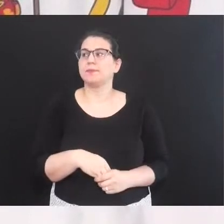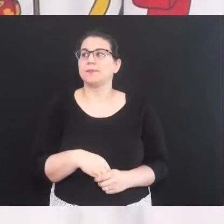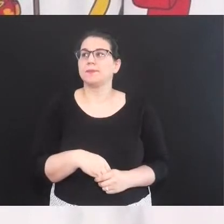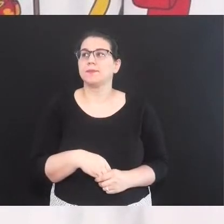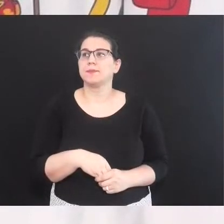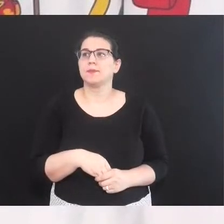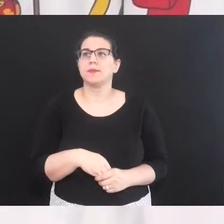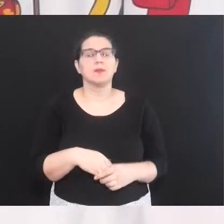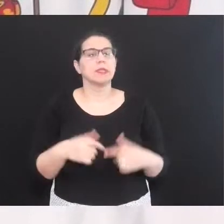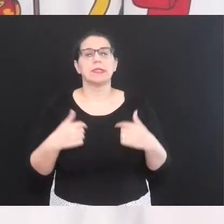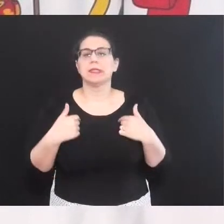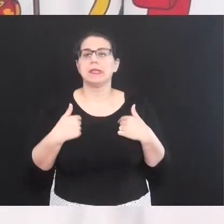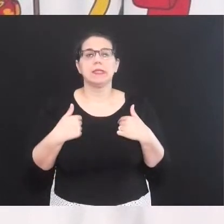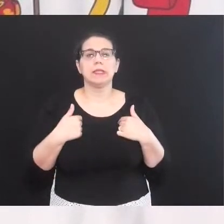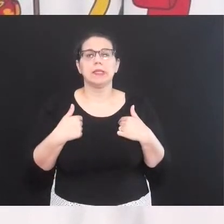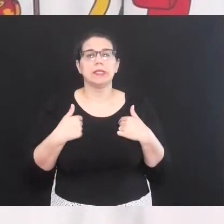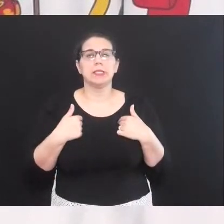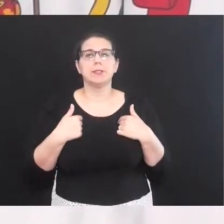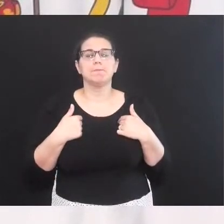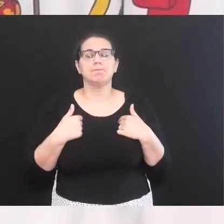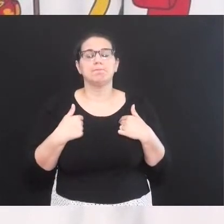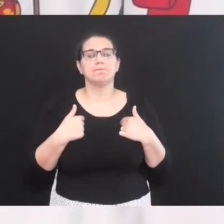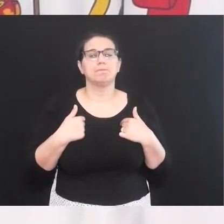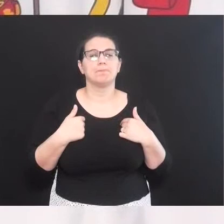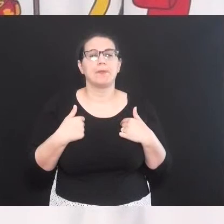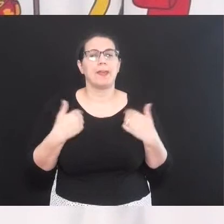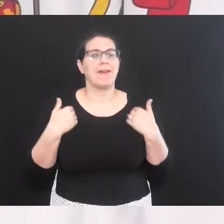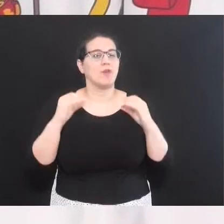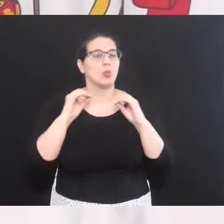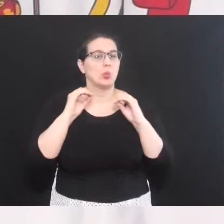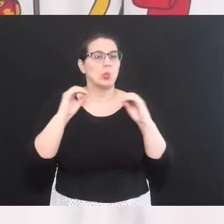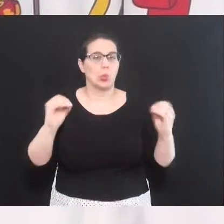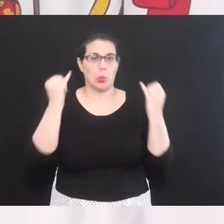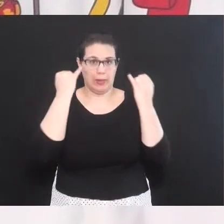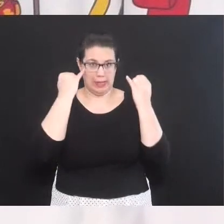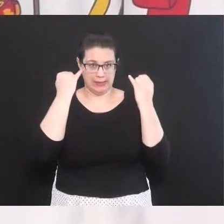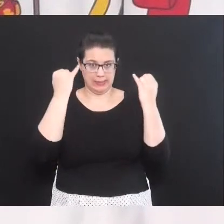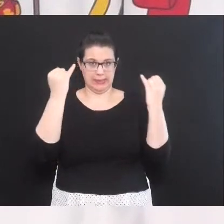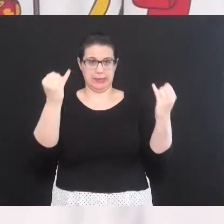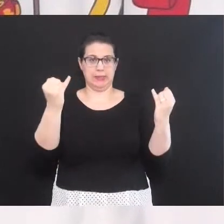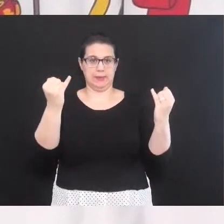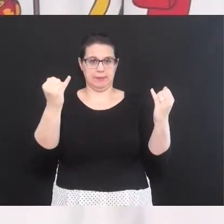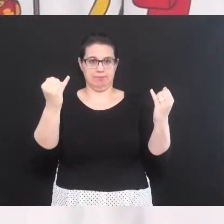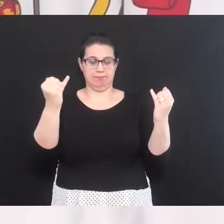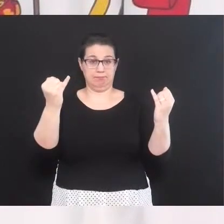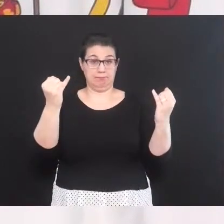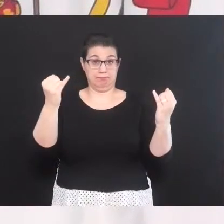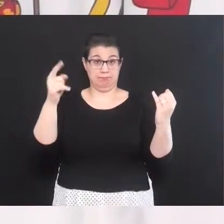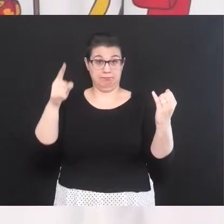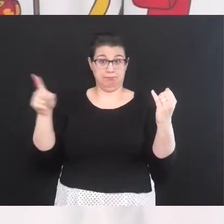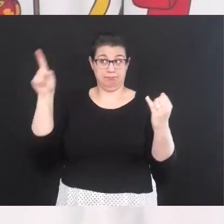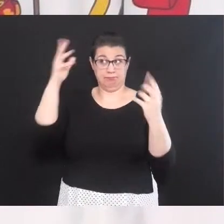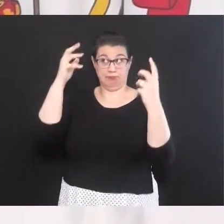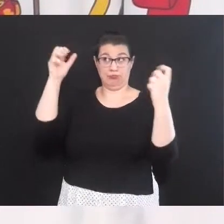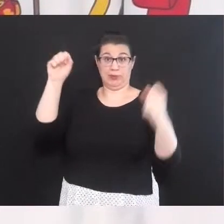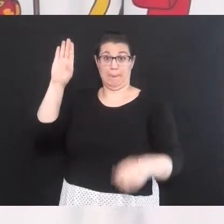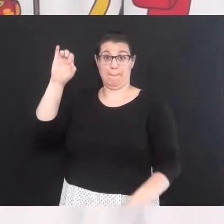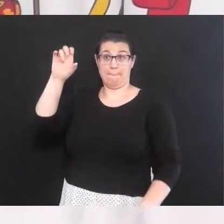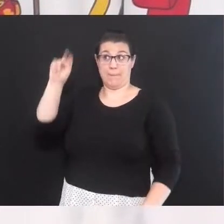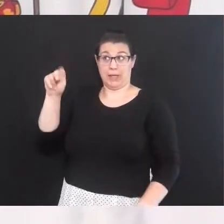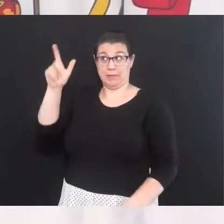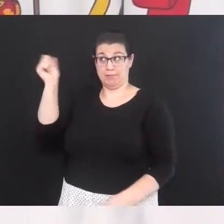I do not have any idea where the Biden administration is going, but